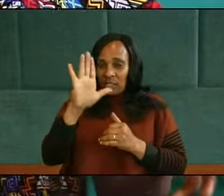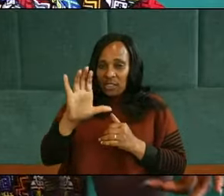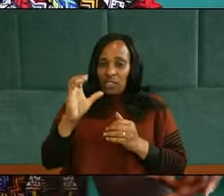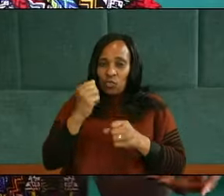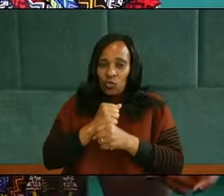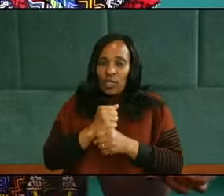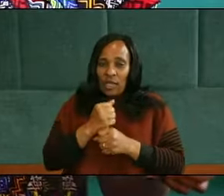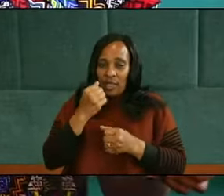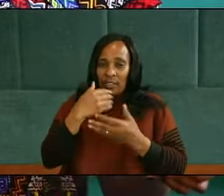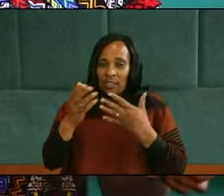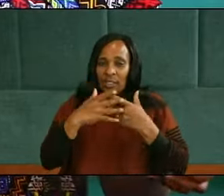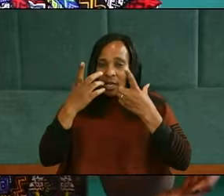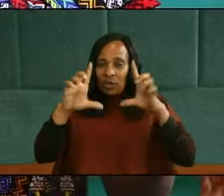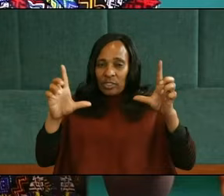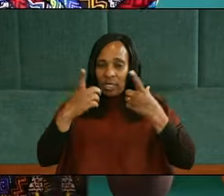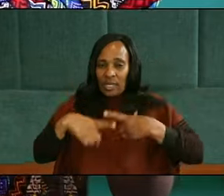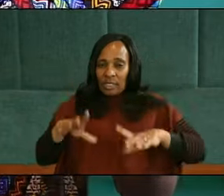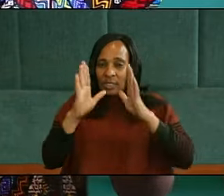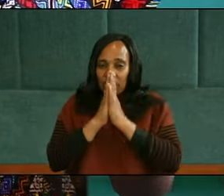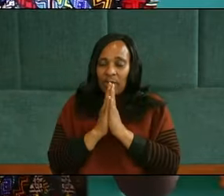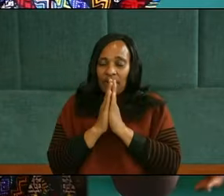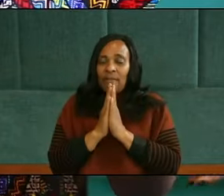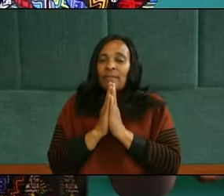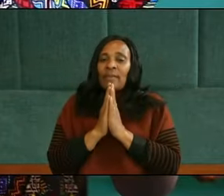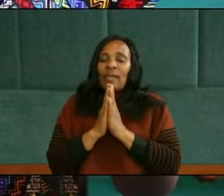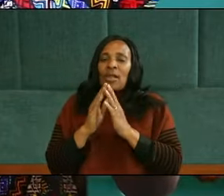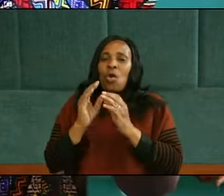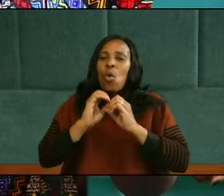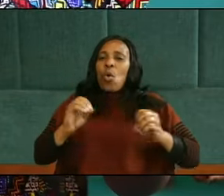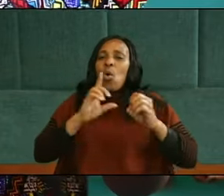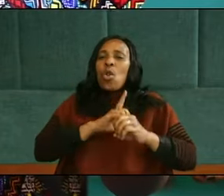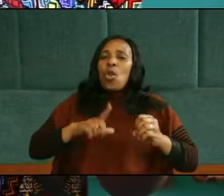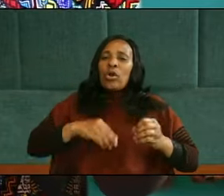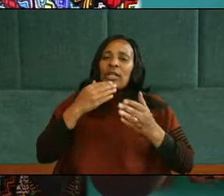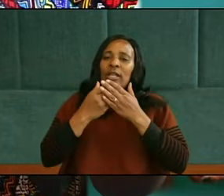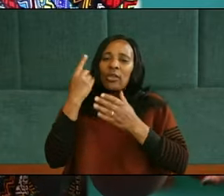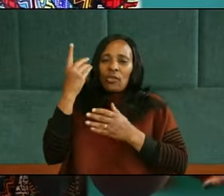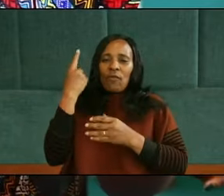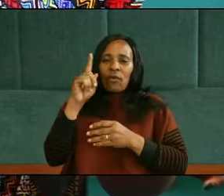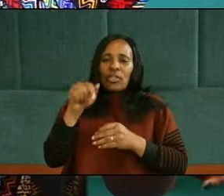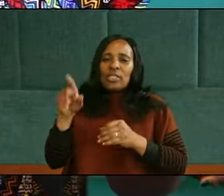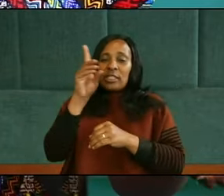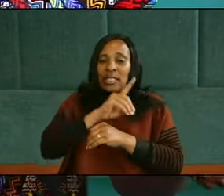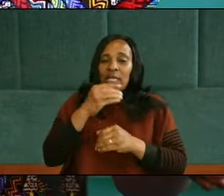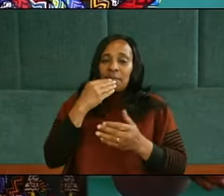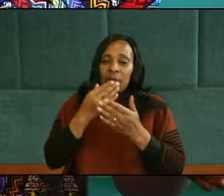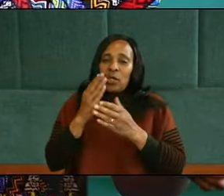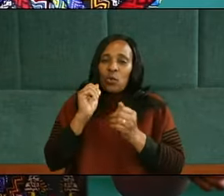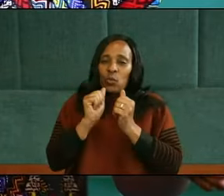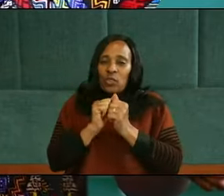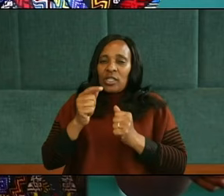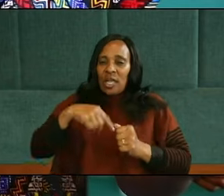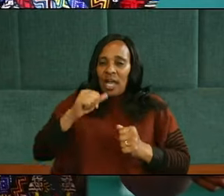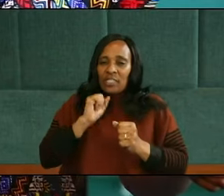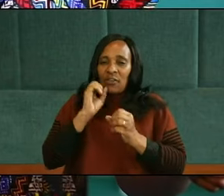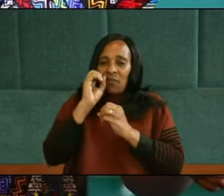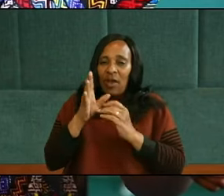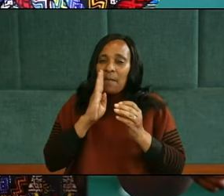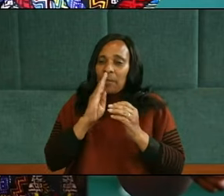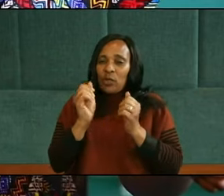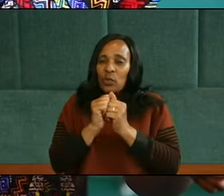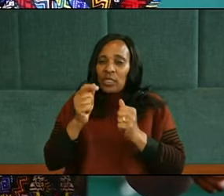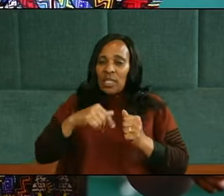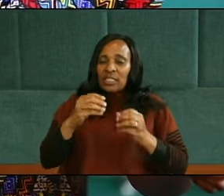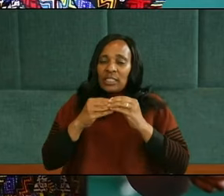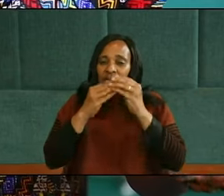we start, let's bow down for a word of prayer. Oh Lord, we thank you for this day. Thank you for being with us thus far. May your spirit be with us. May